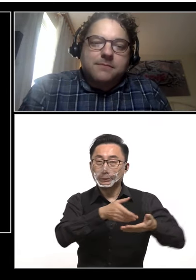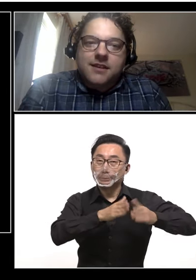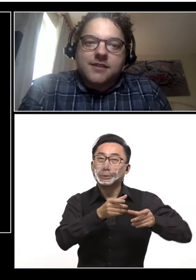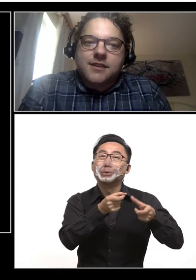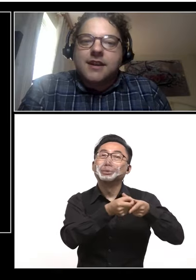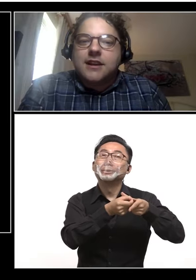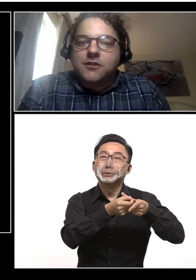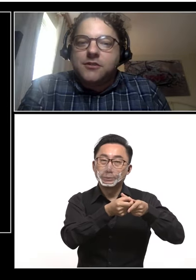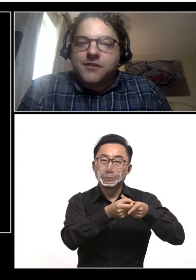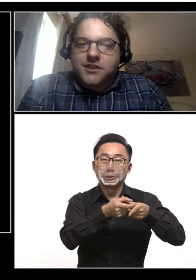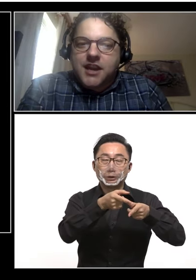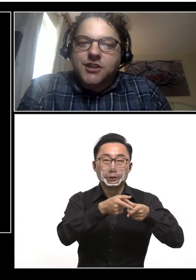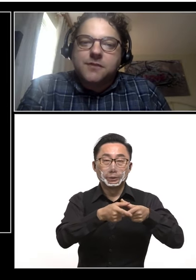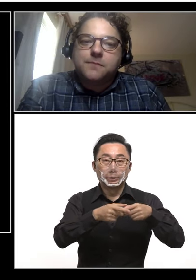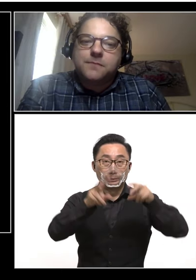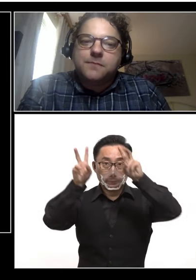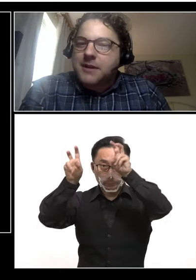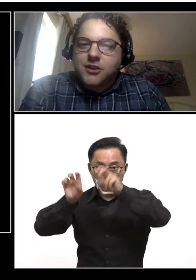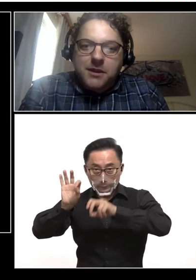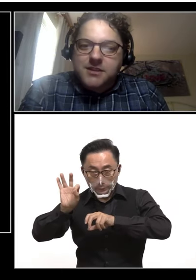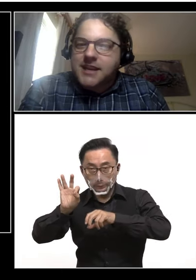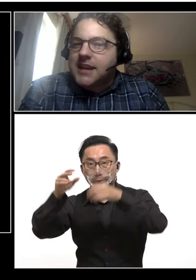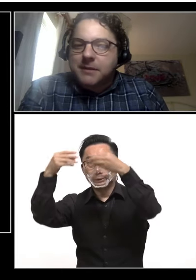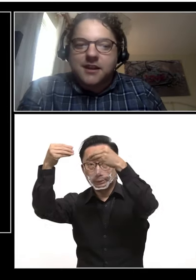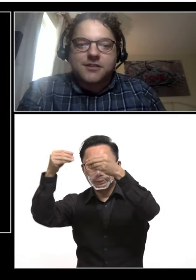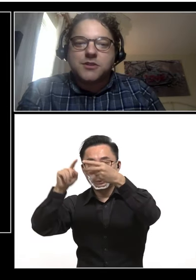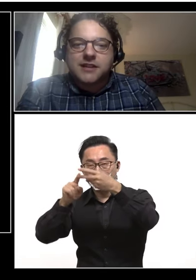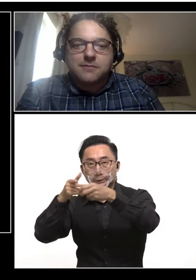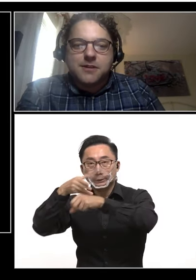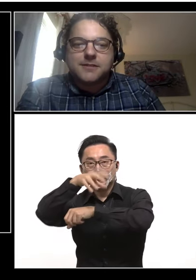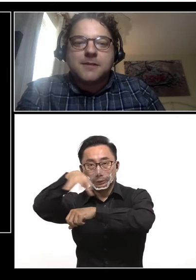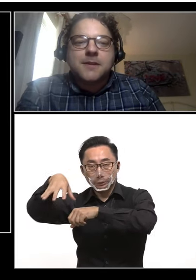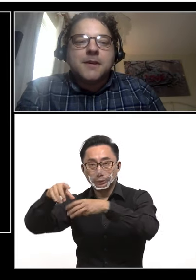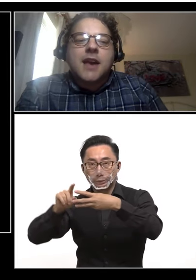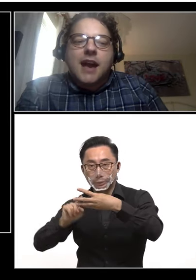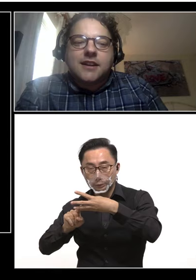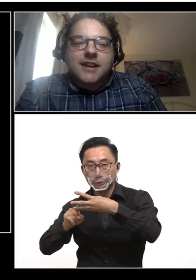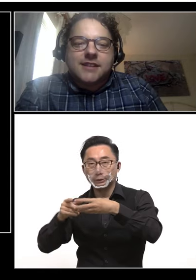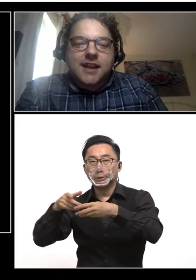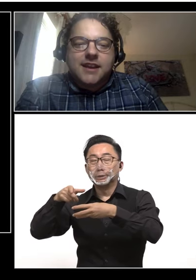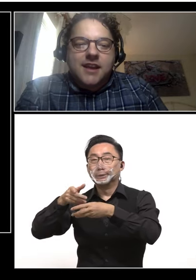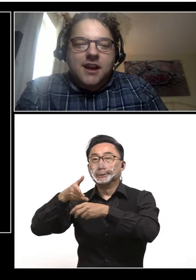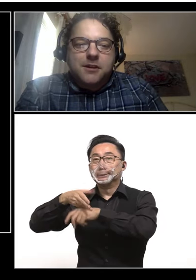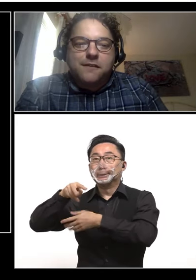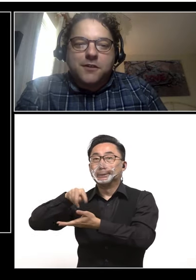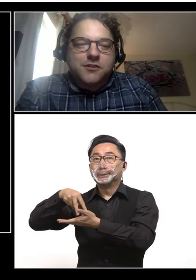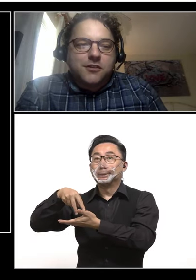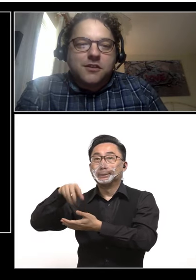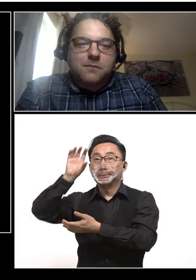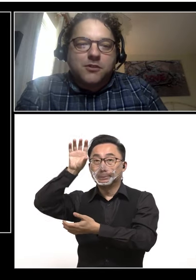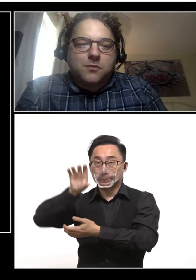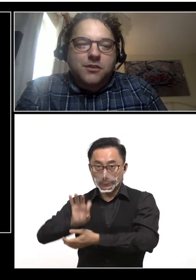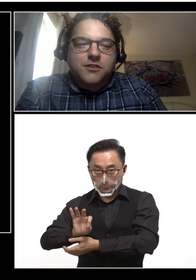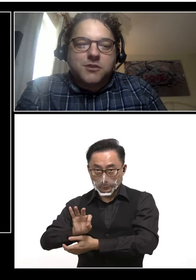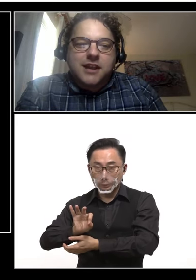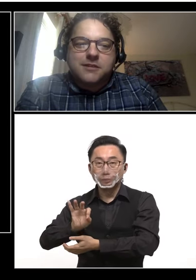Epic Arts Inclusive Education, Epic Arts Community, and Epic Arts Social Enterprise. And like I say, I'm going to focus on the bottom